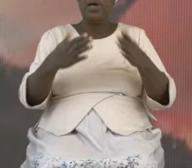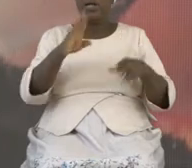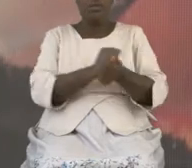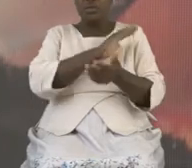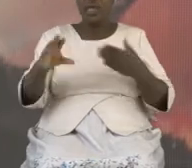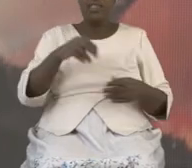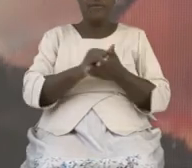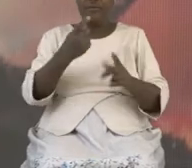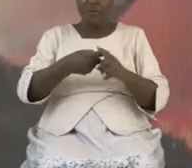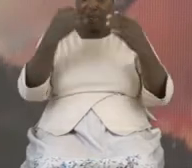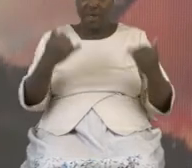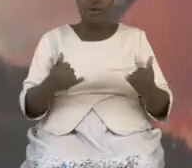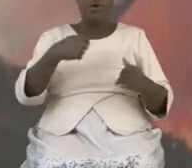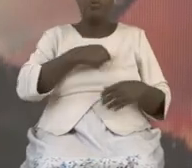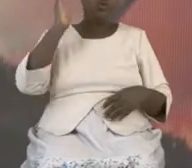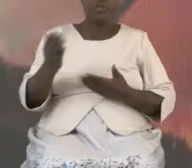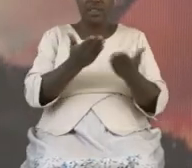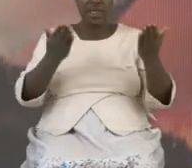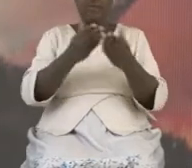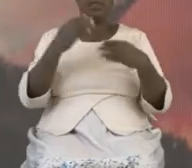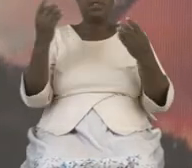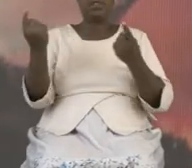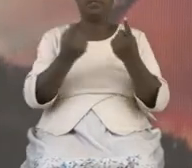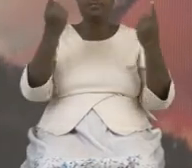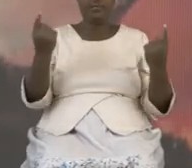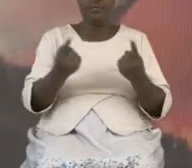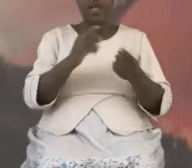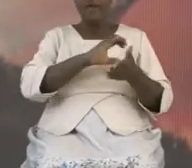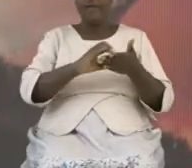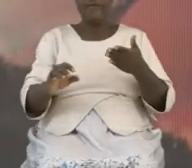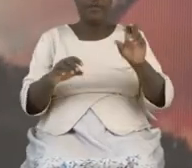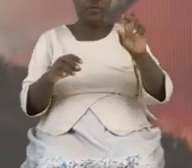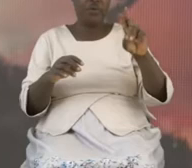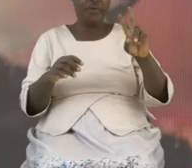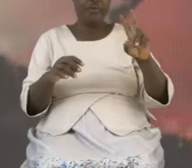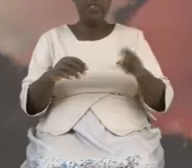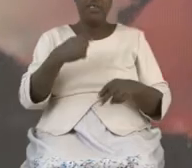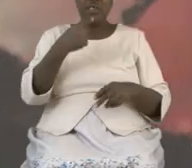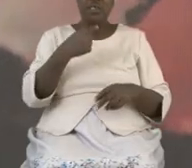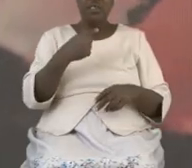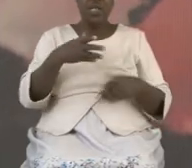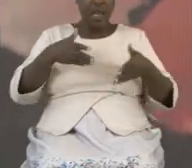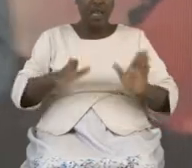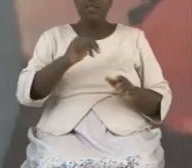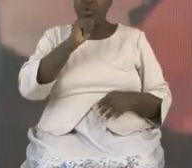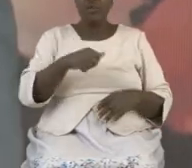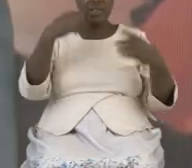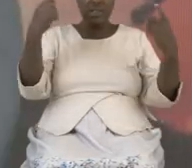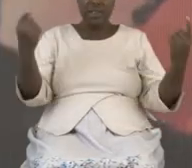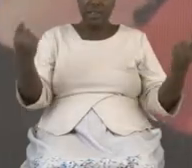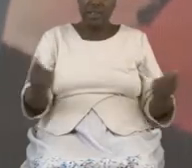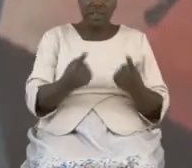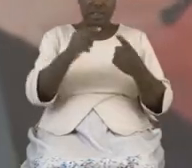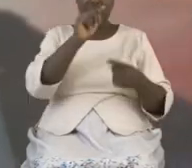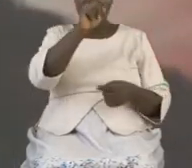sin. Look at verse 12. It says, let not sin therefore reign in your mortal